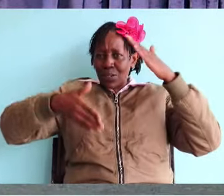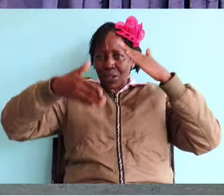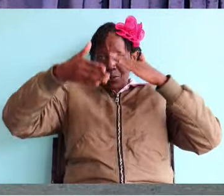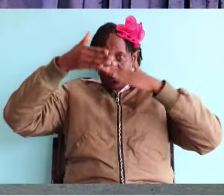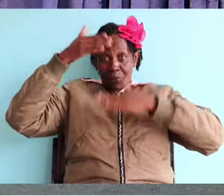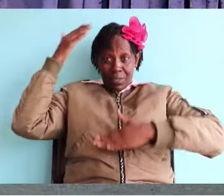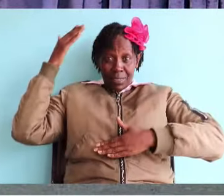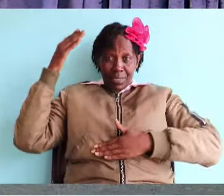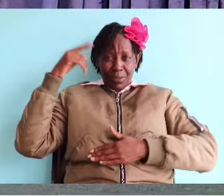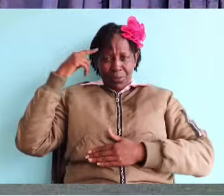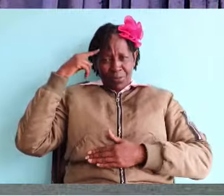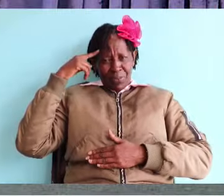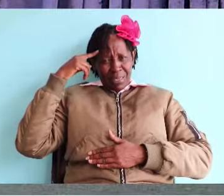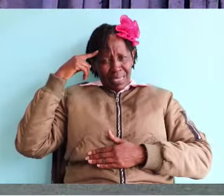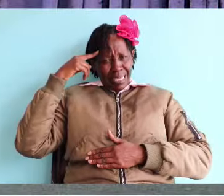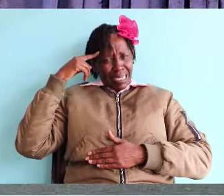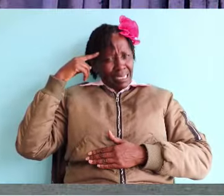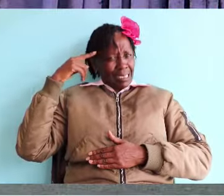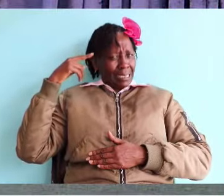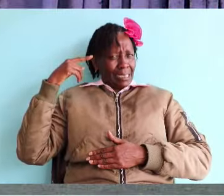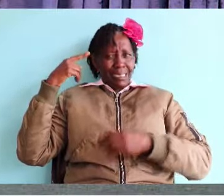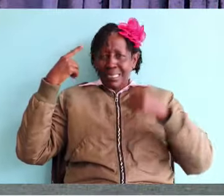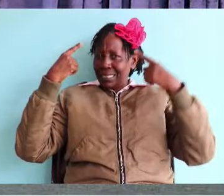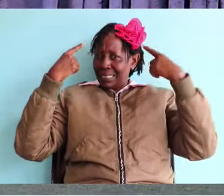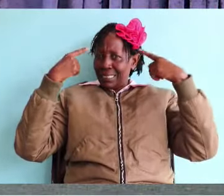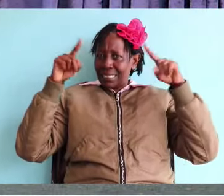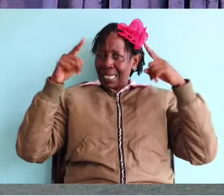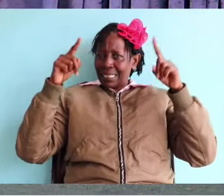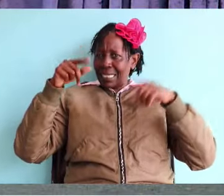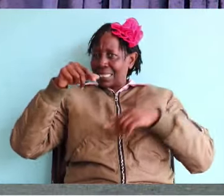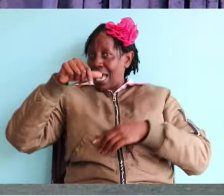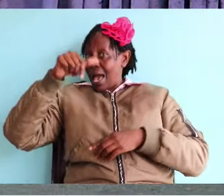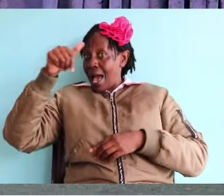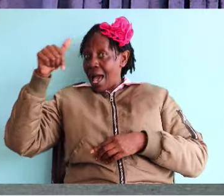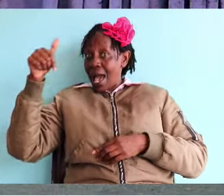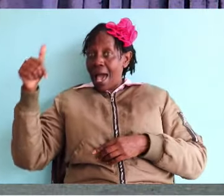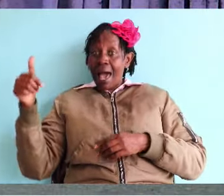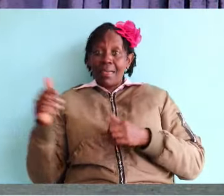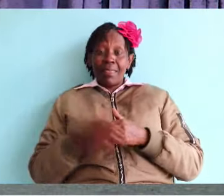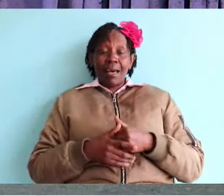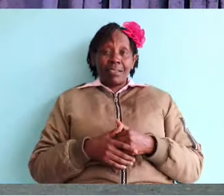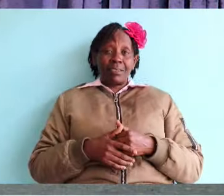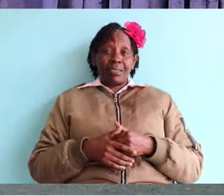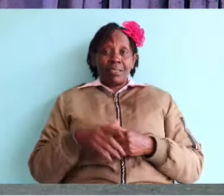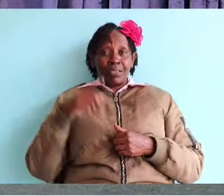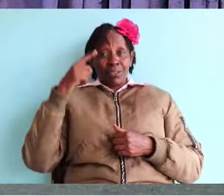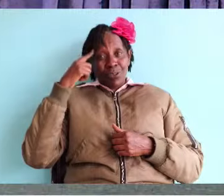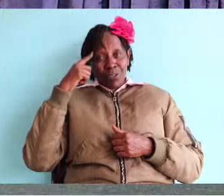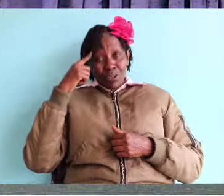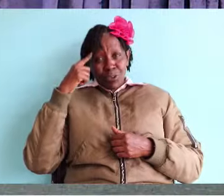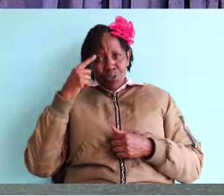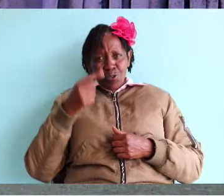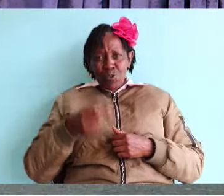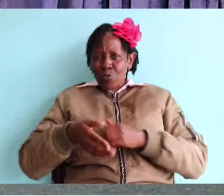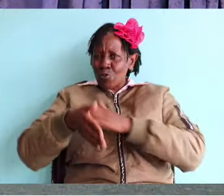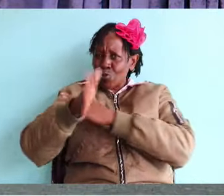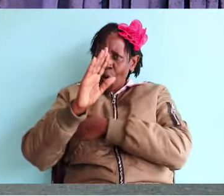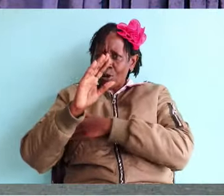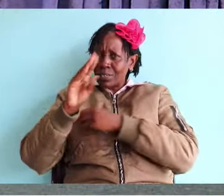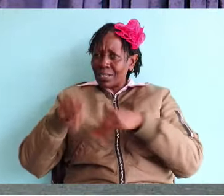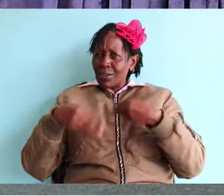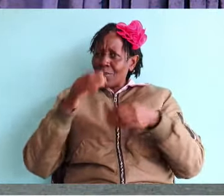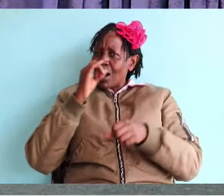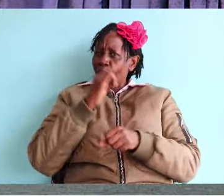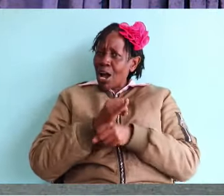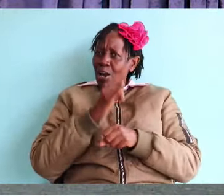quite a success. And, you know, others, it just, God, just give me a job, which will not even have to earn a